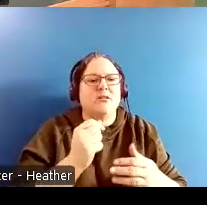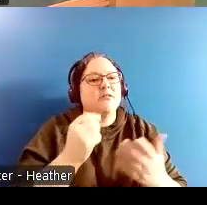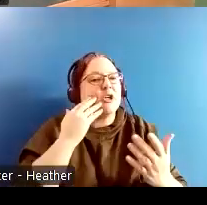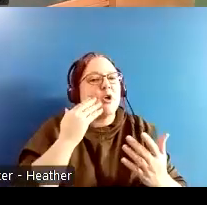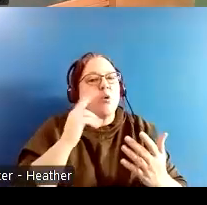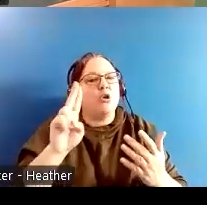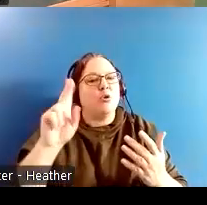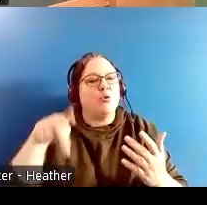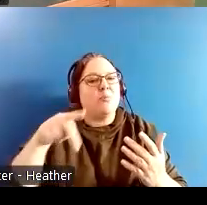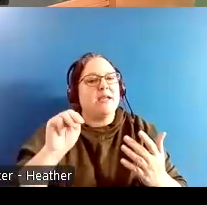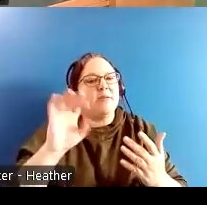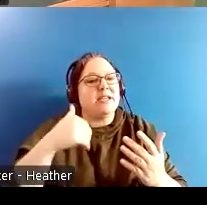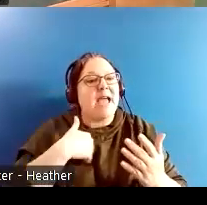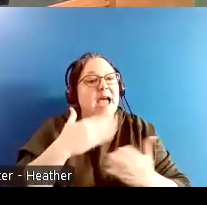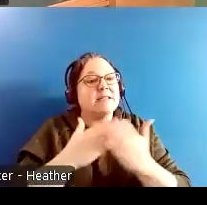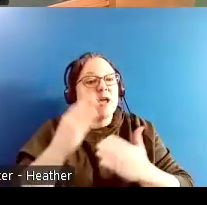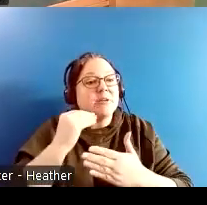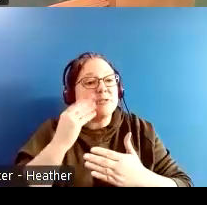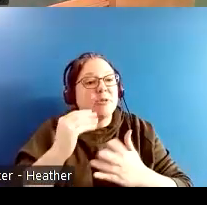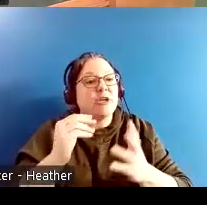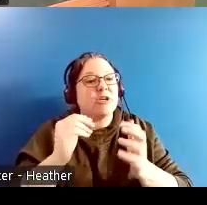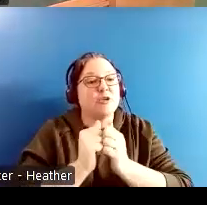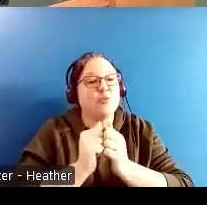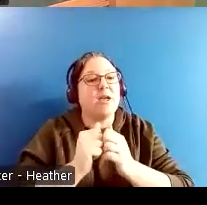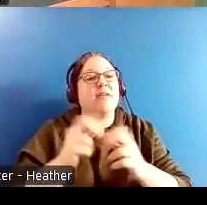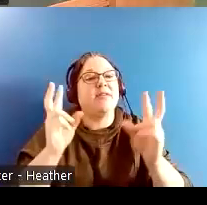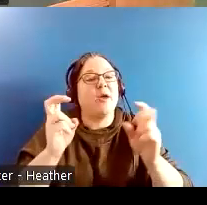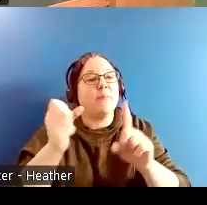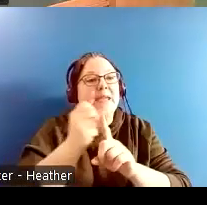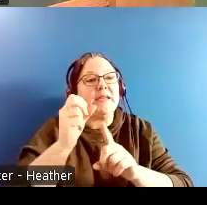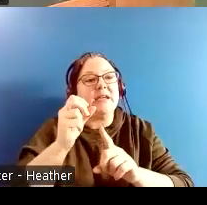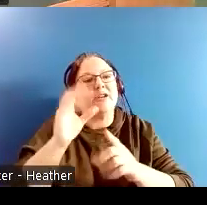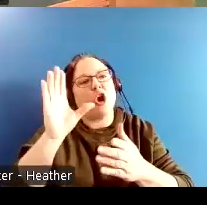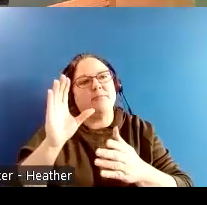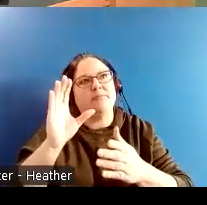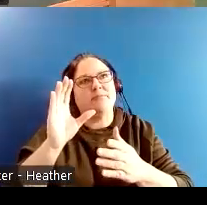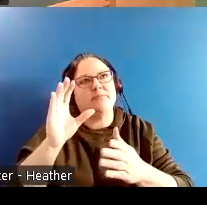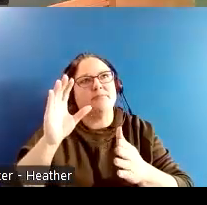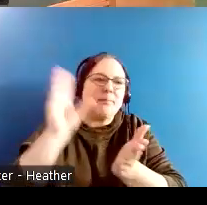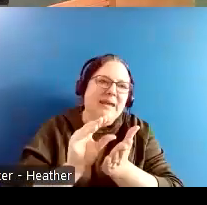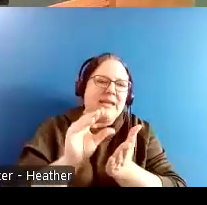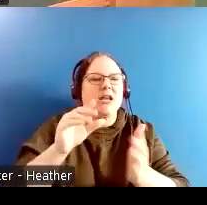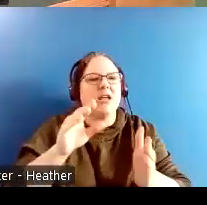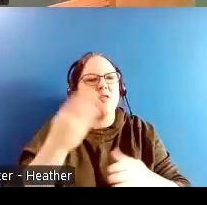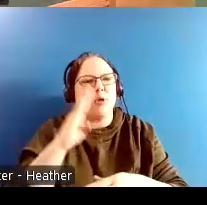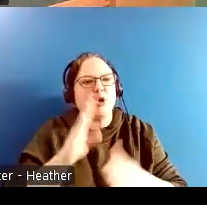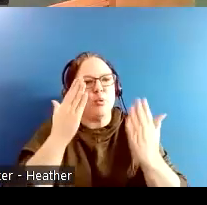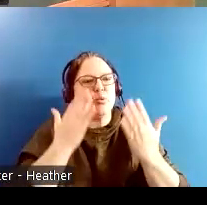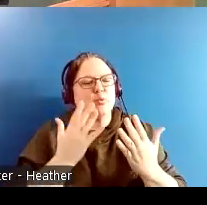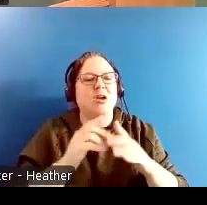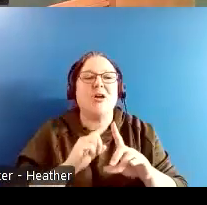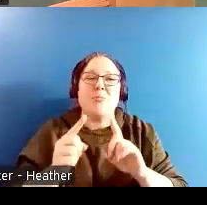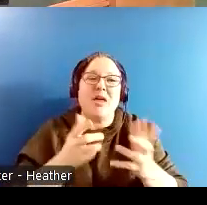had some experience, like with Beating the Blues and some other homegrown products. But the engagement rates